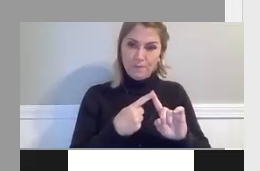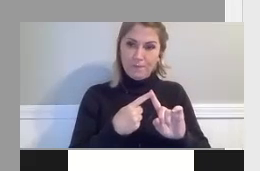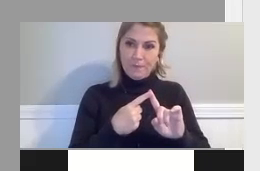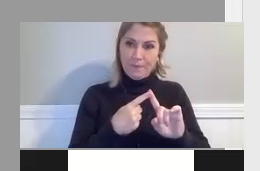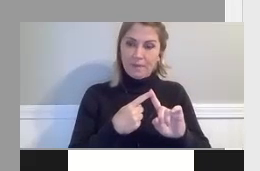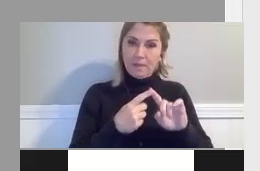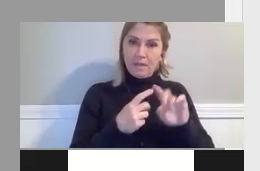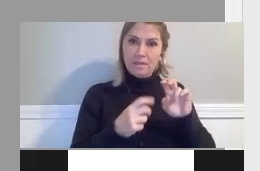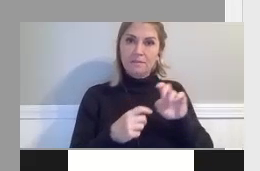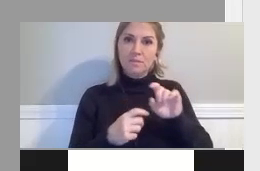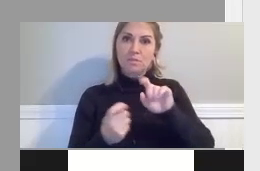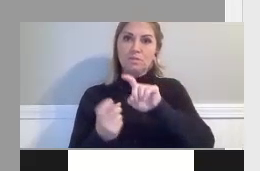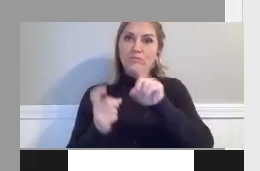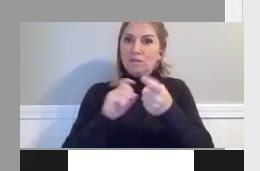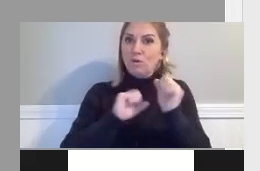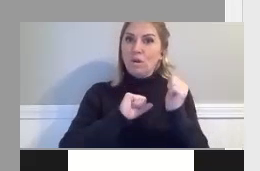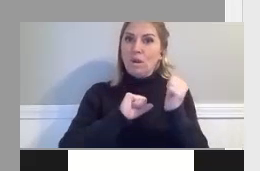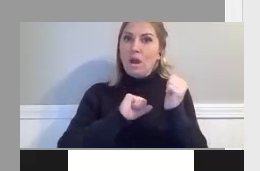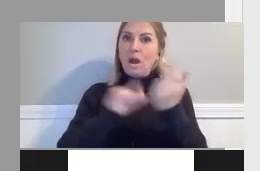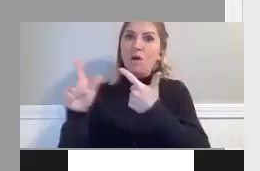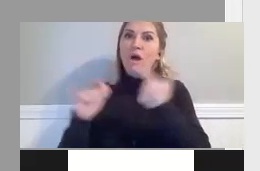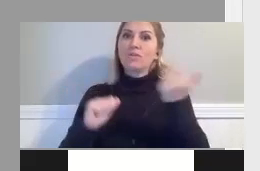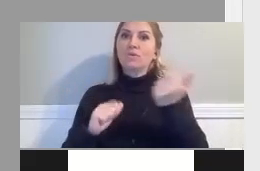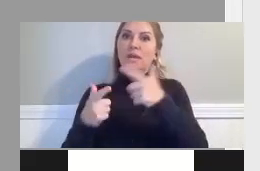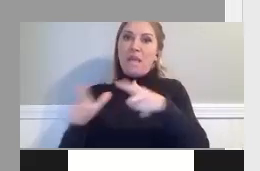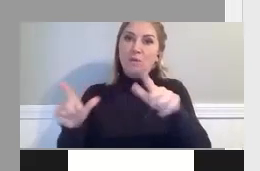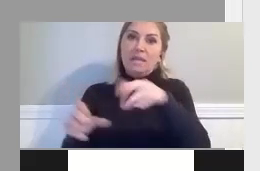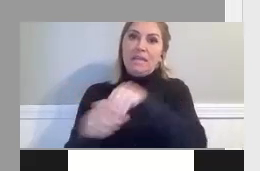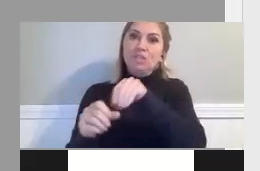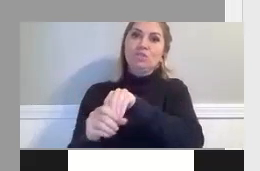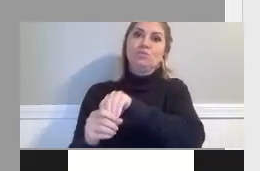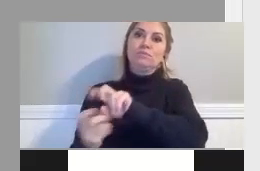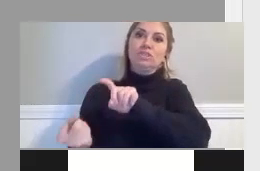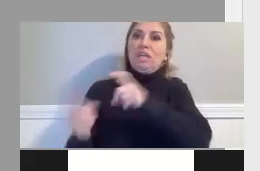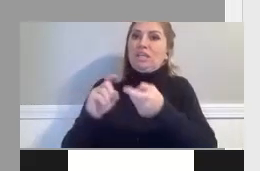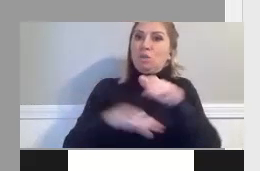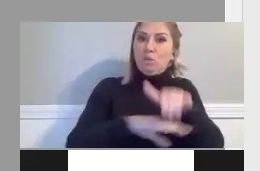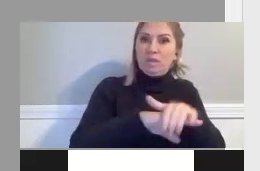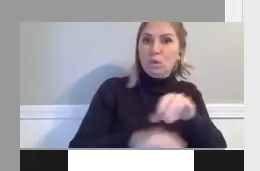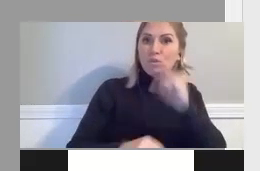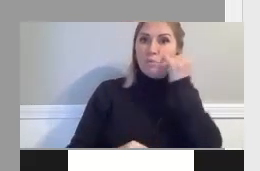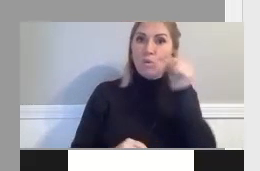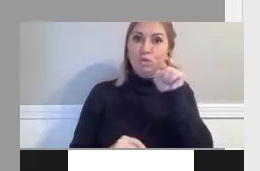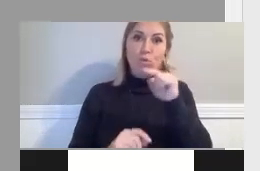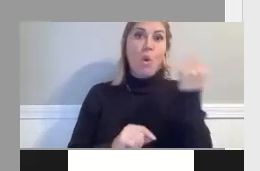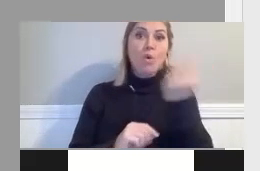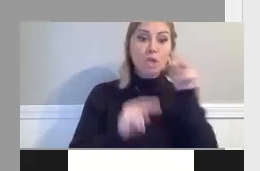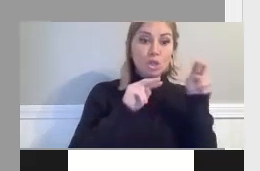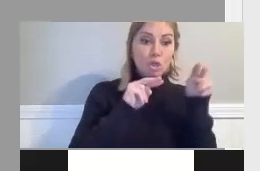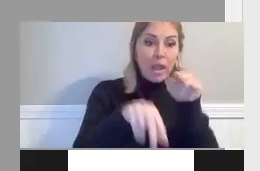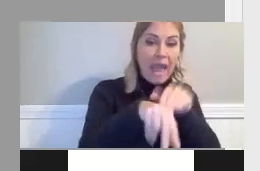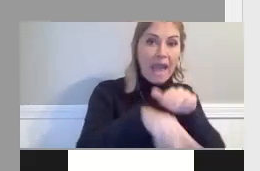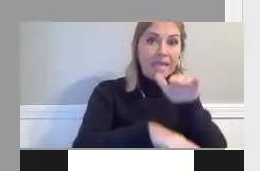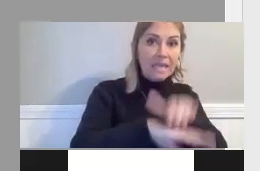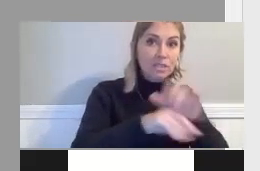transliterate all other languages in the English pronunciation, right? So let's say that you're only going to look at English words. So then you